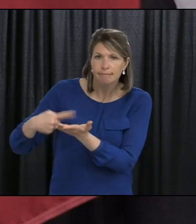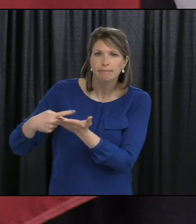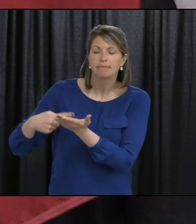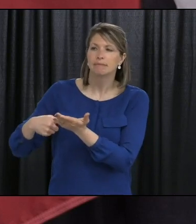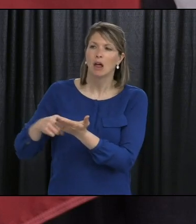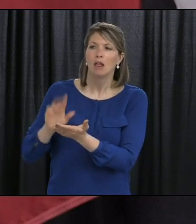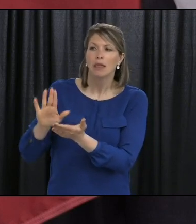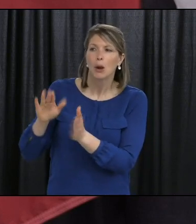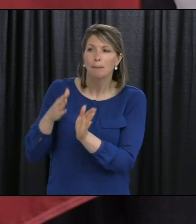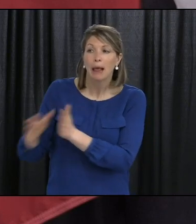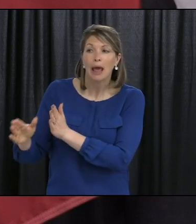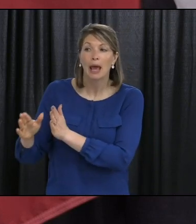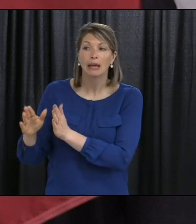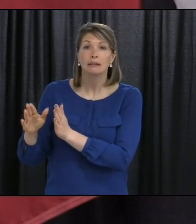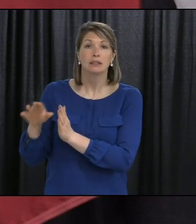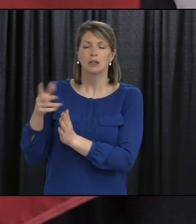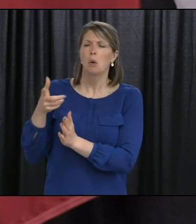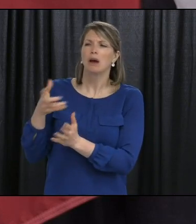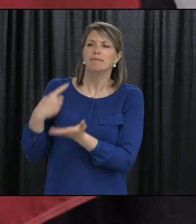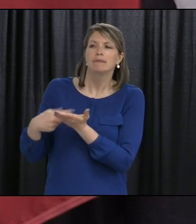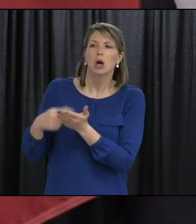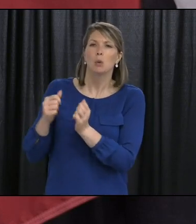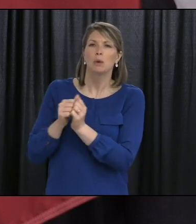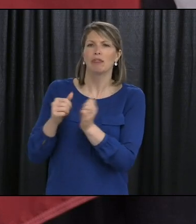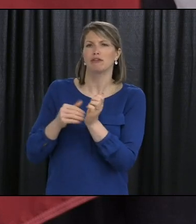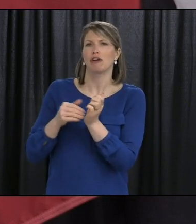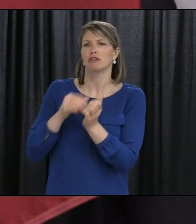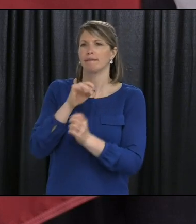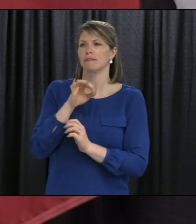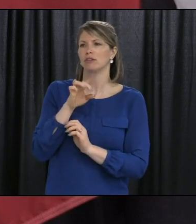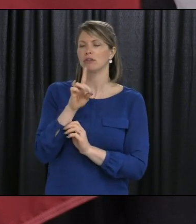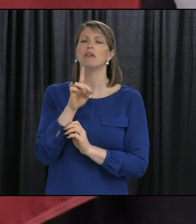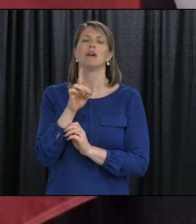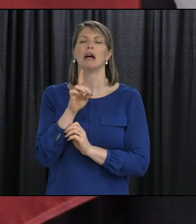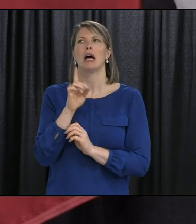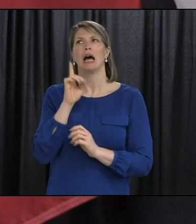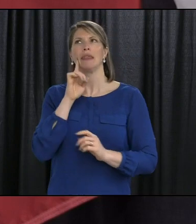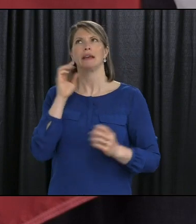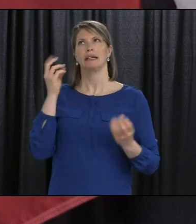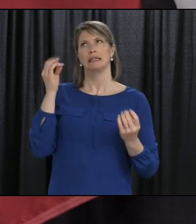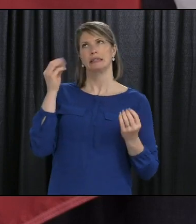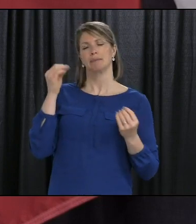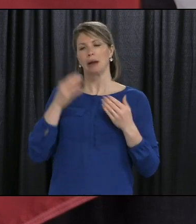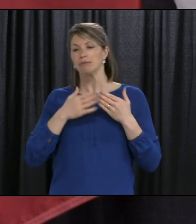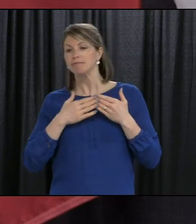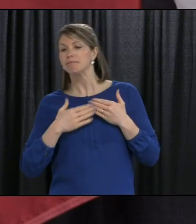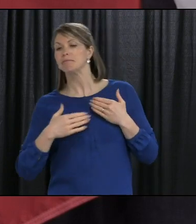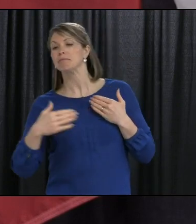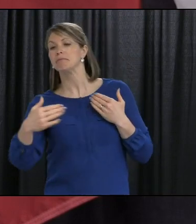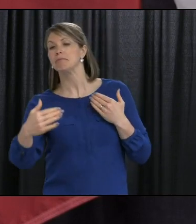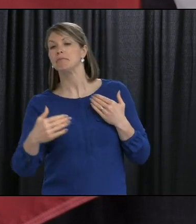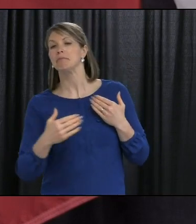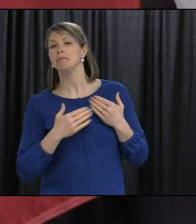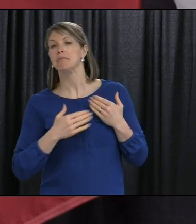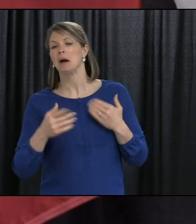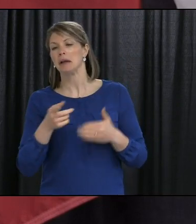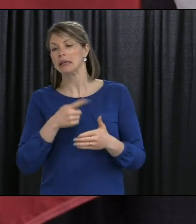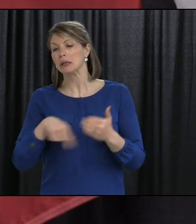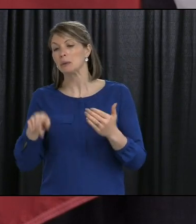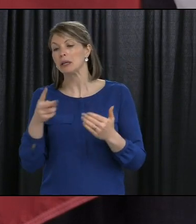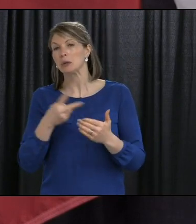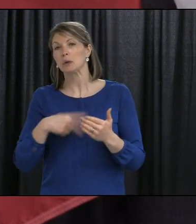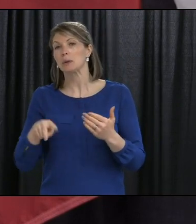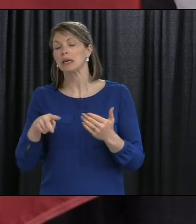with COVID-19 would be in Newfoundland and Labrador. So I think there's a balance and some consideration that we must look at within the next week or